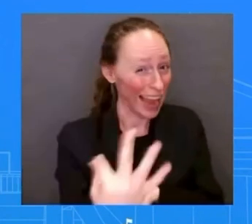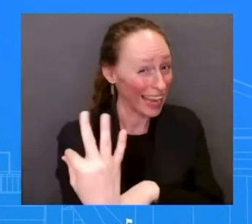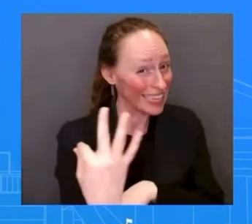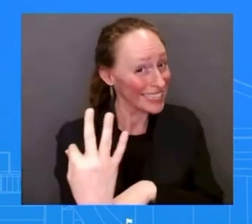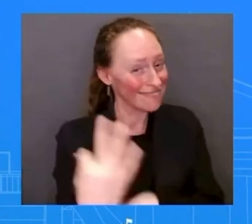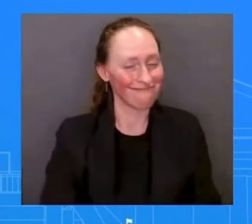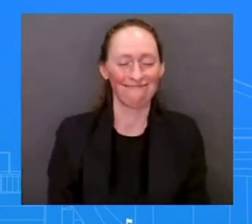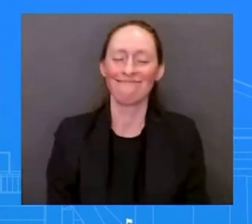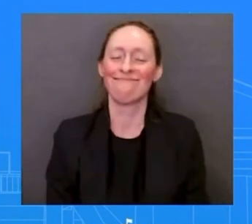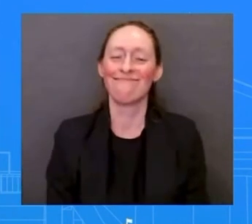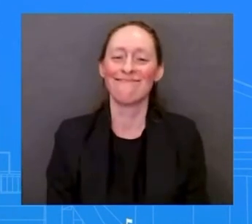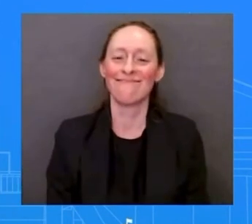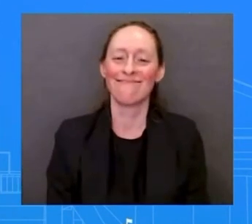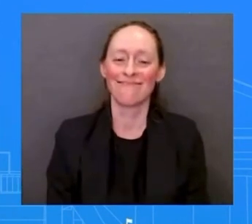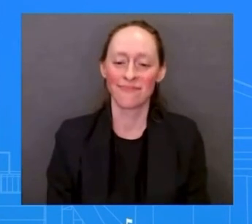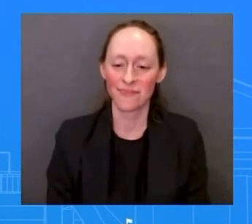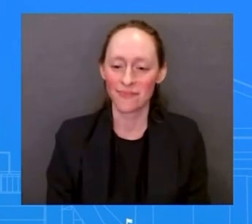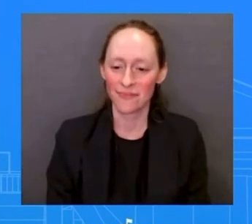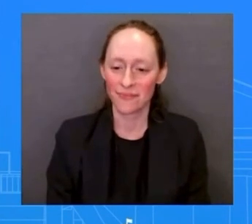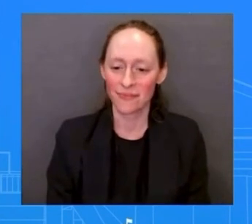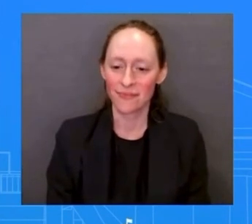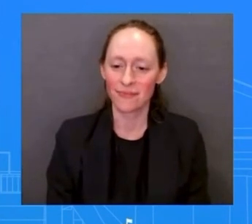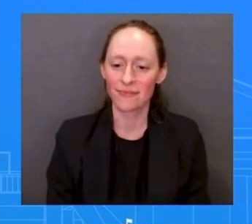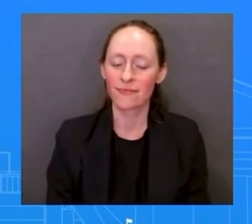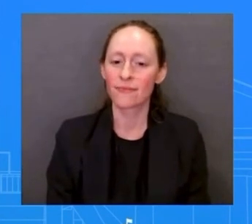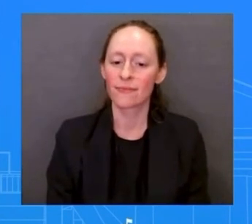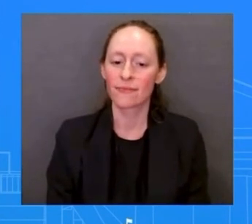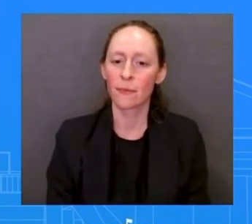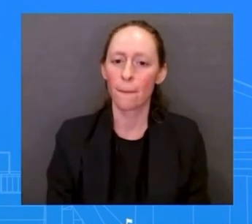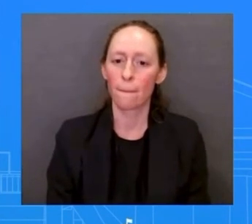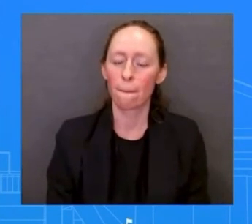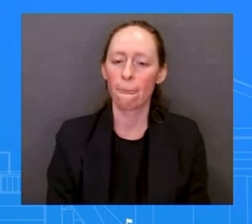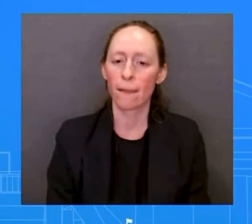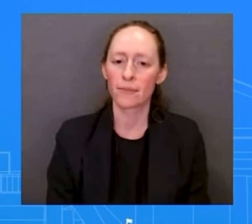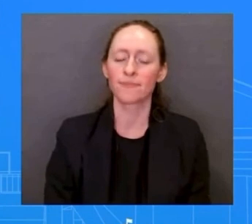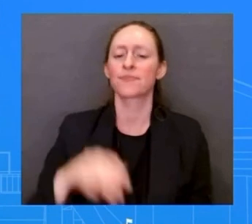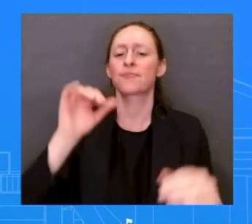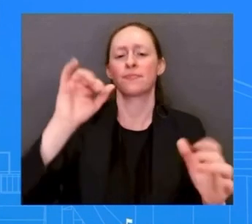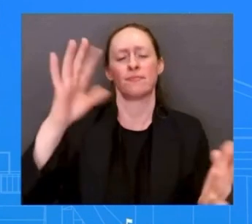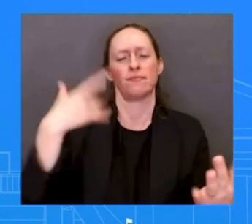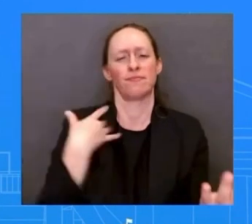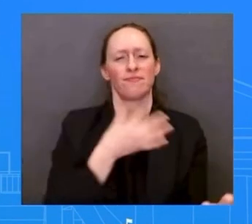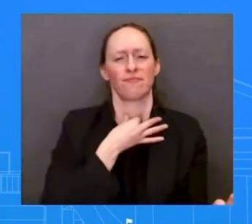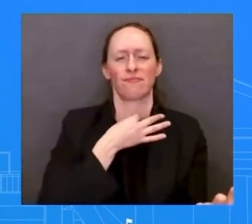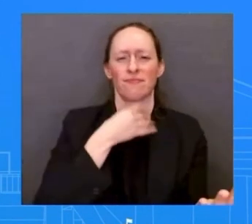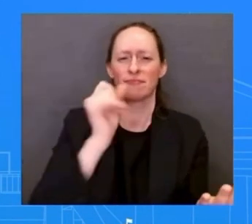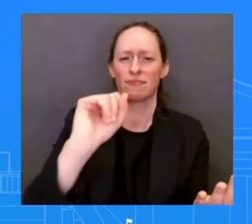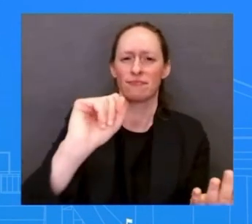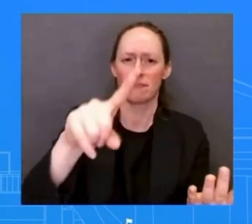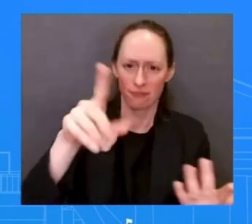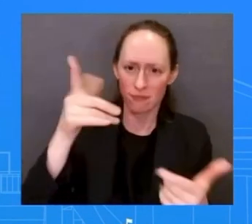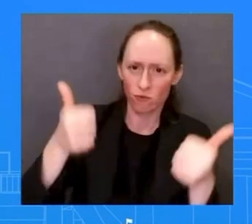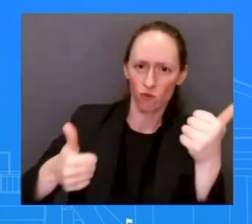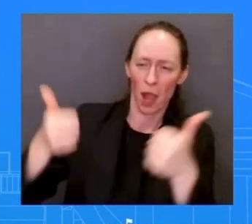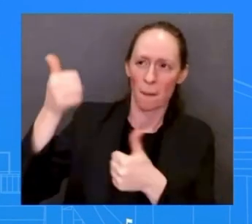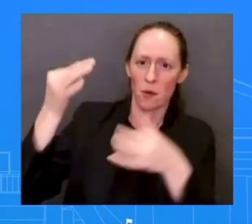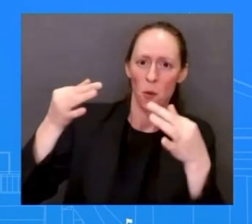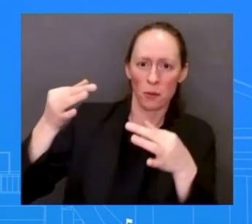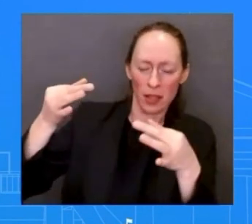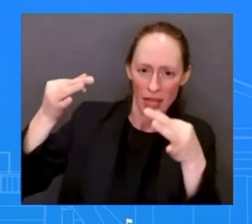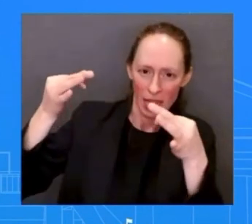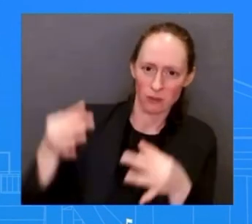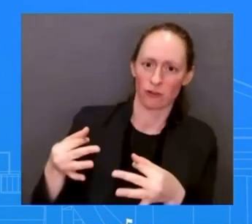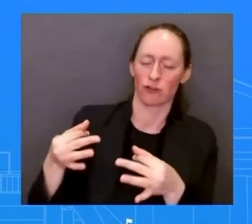Okay, I have a question about the court rulings this week. So if the Supreme Court doesn't reflect the views of the American people, like Biden has